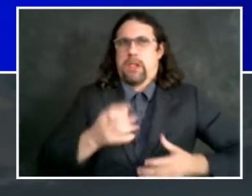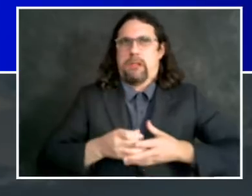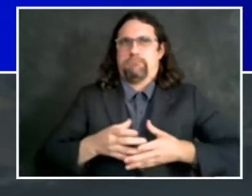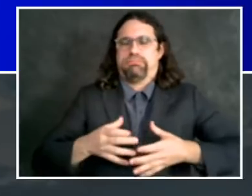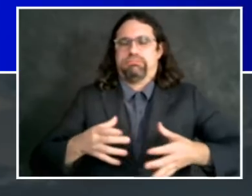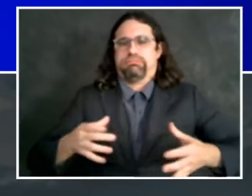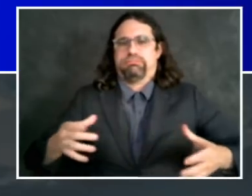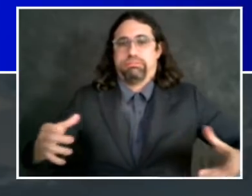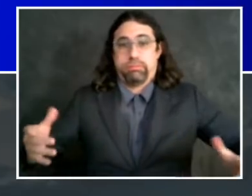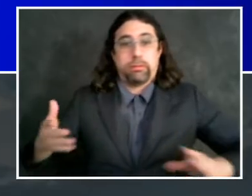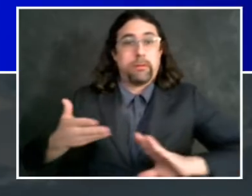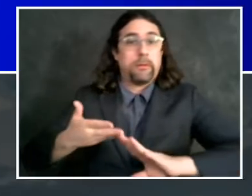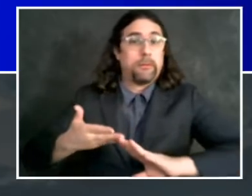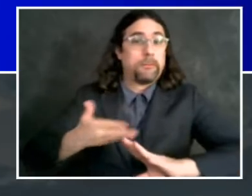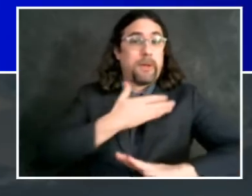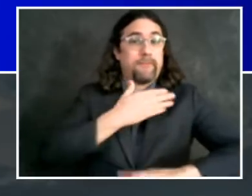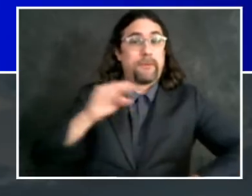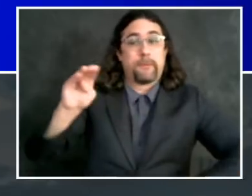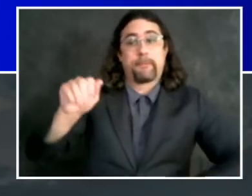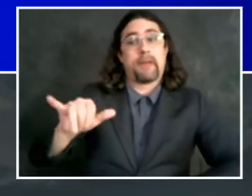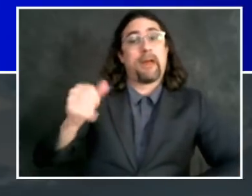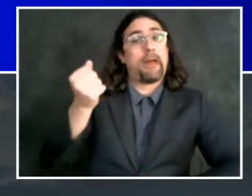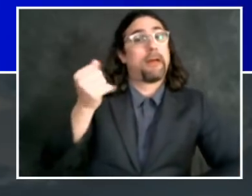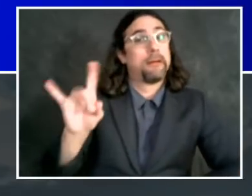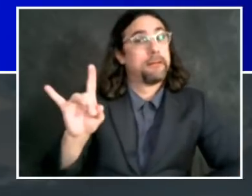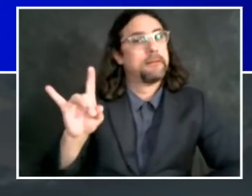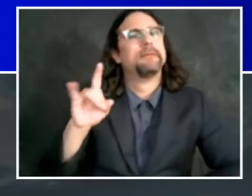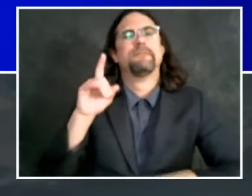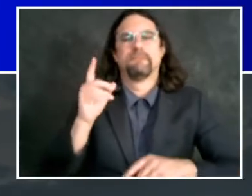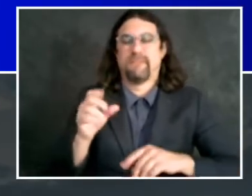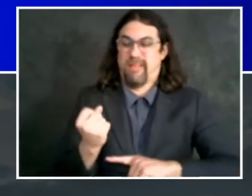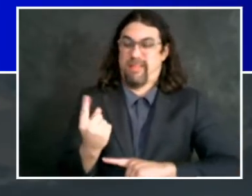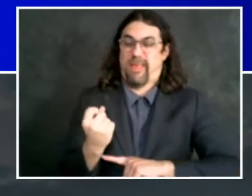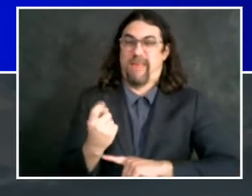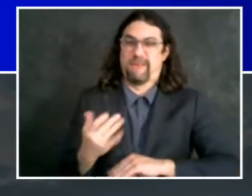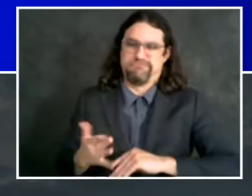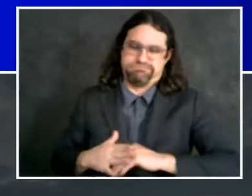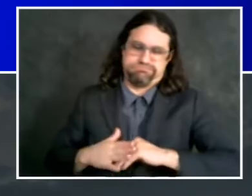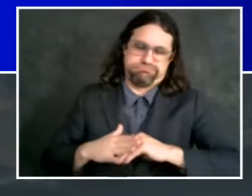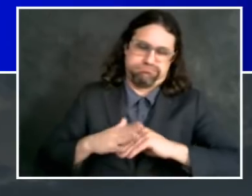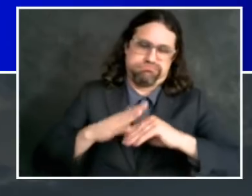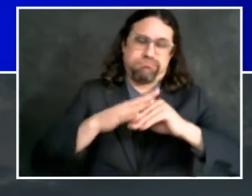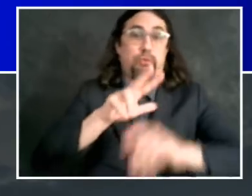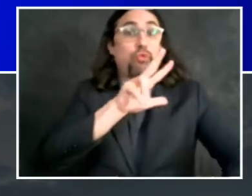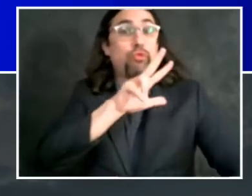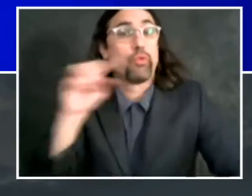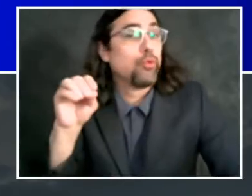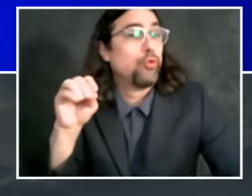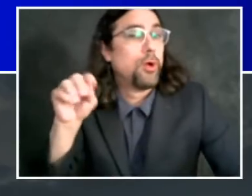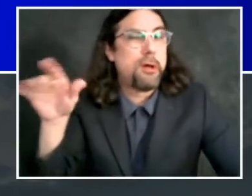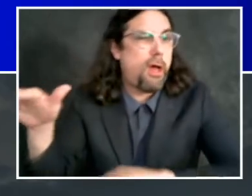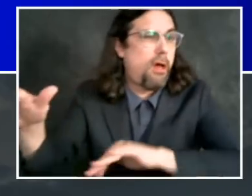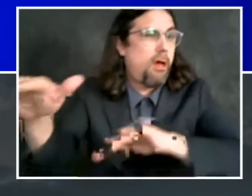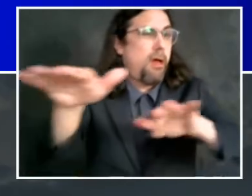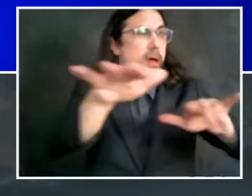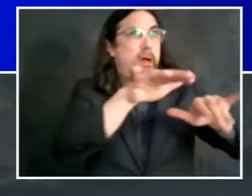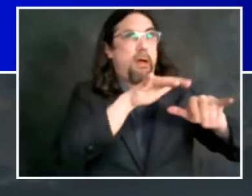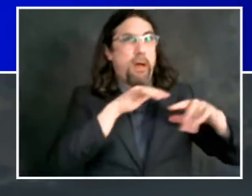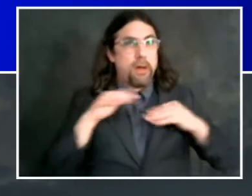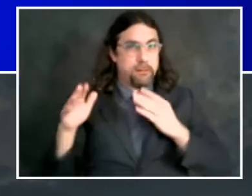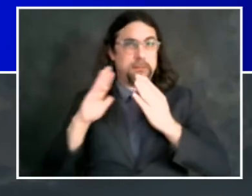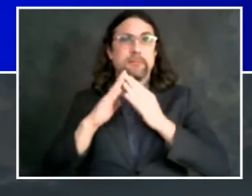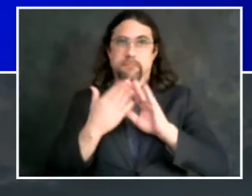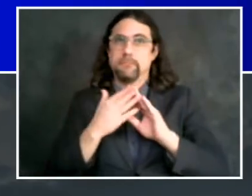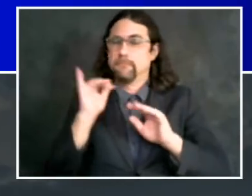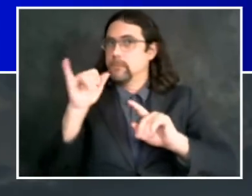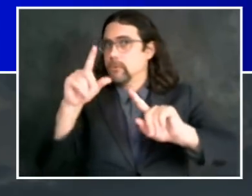changing. Thank God. We talked a few days ago about the self-swab test. That's going to simplify things and speed up the testing process. We still